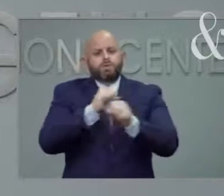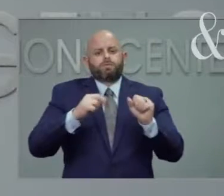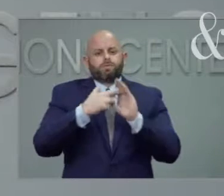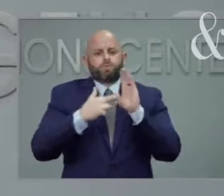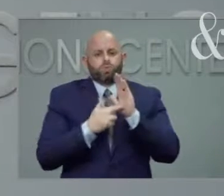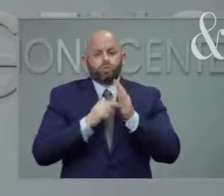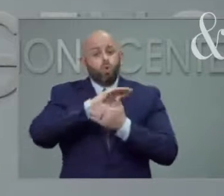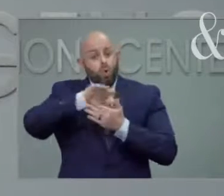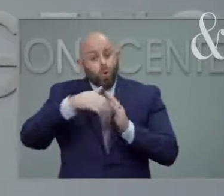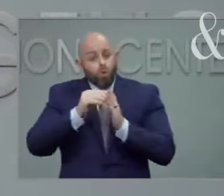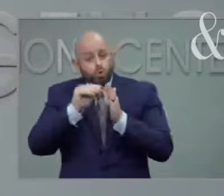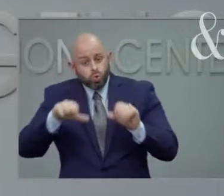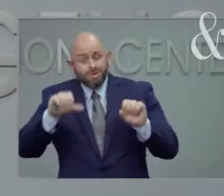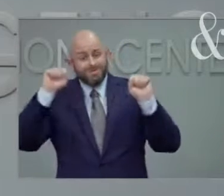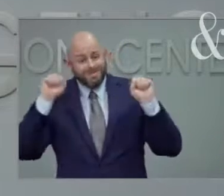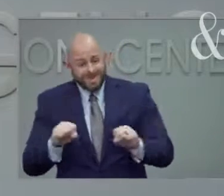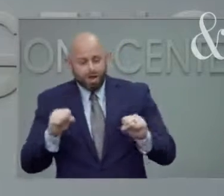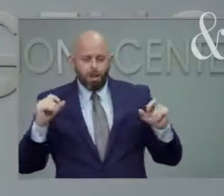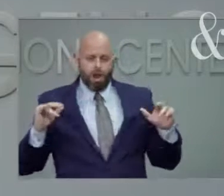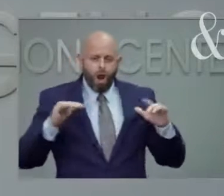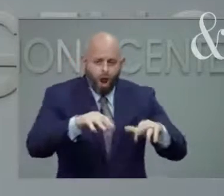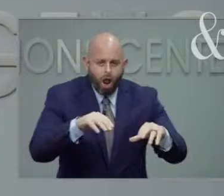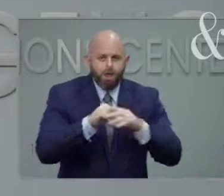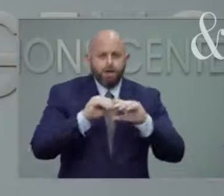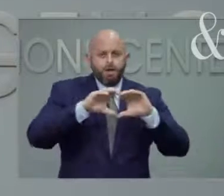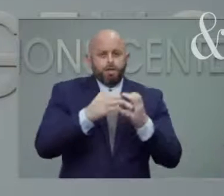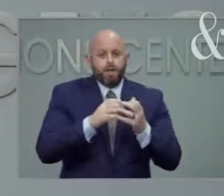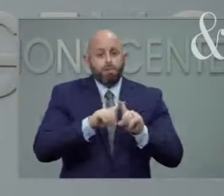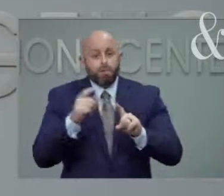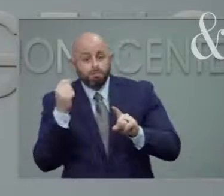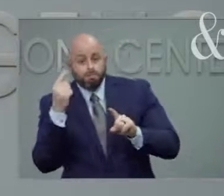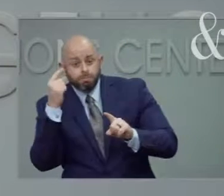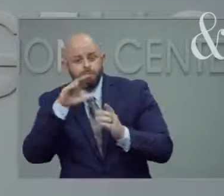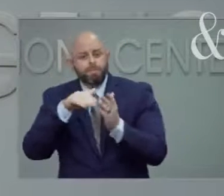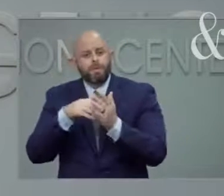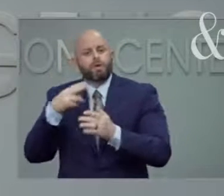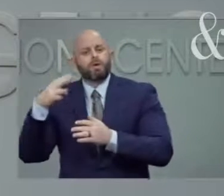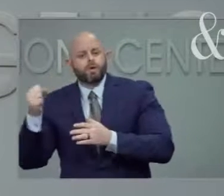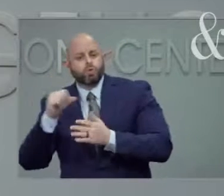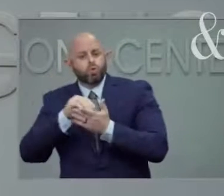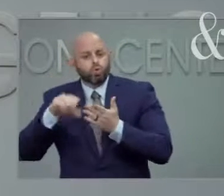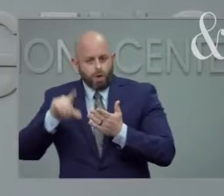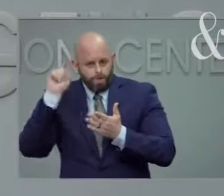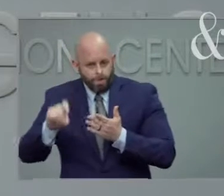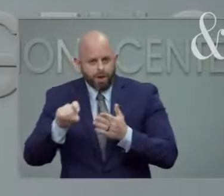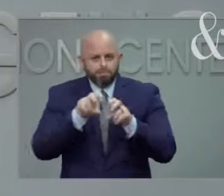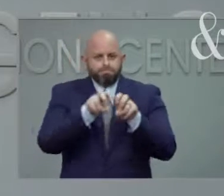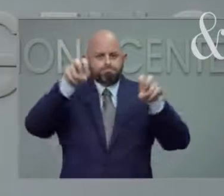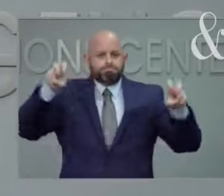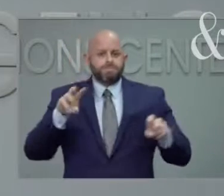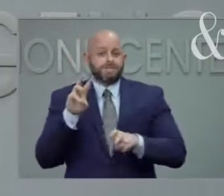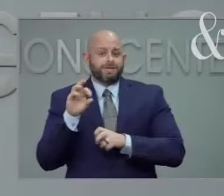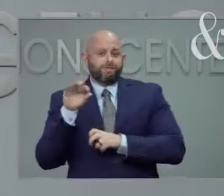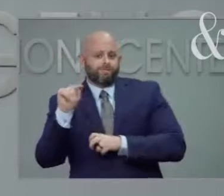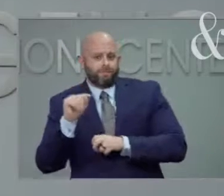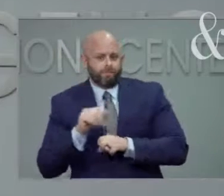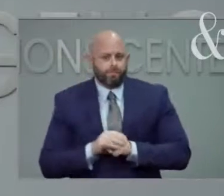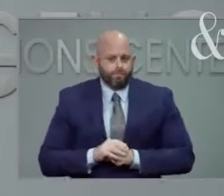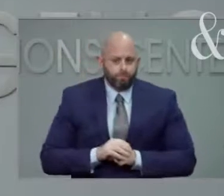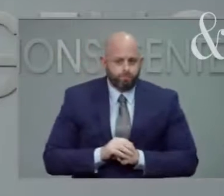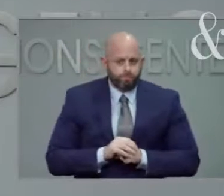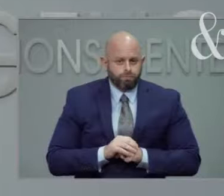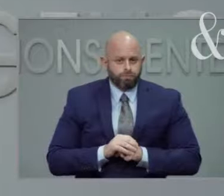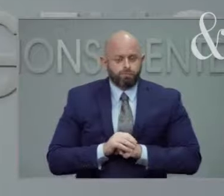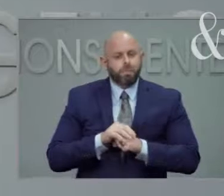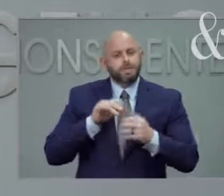in classrooms, with middle and high school students also following 6 feet of social distancing protocols. Studies continue